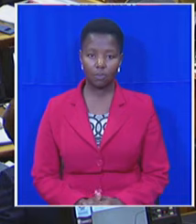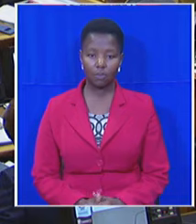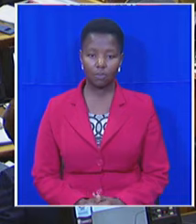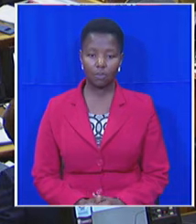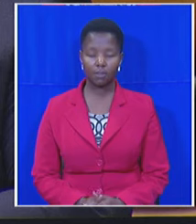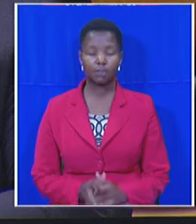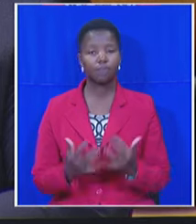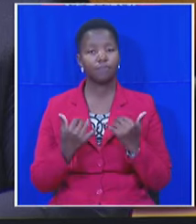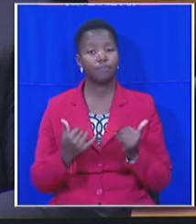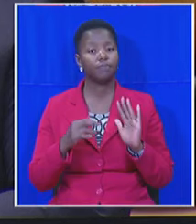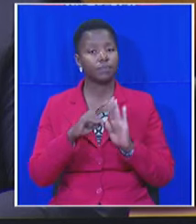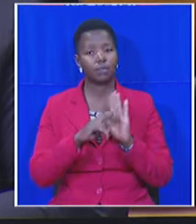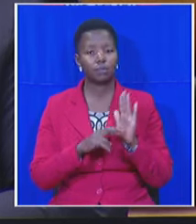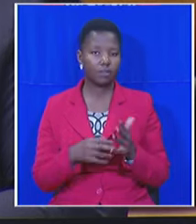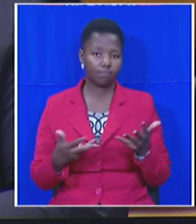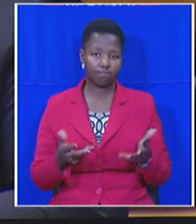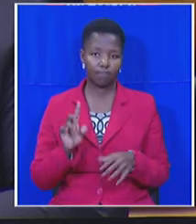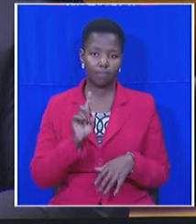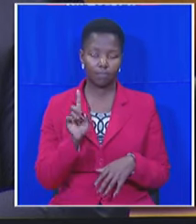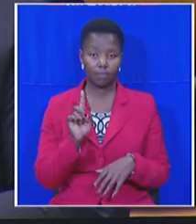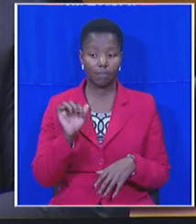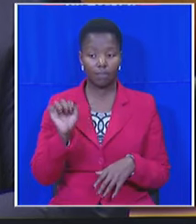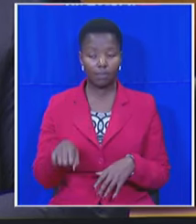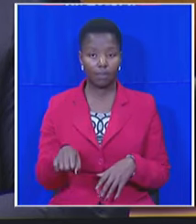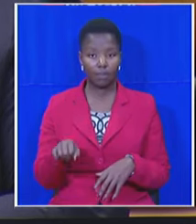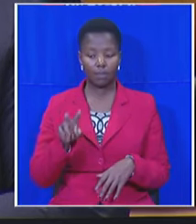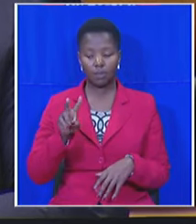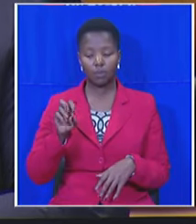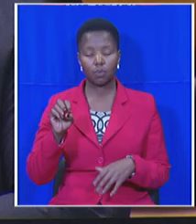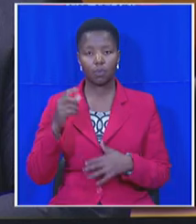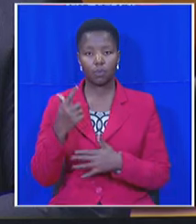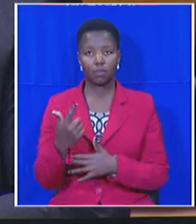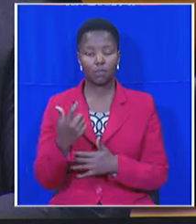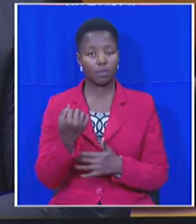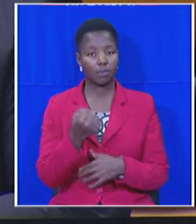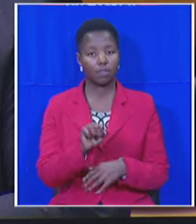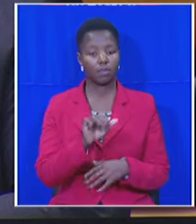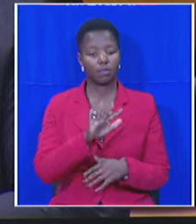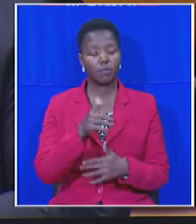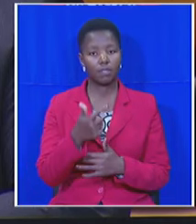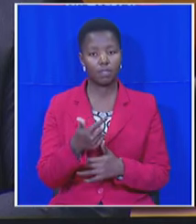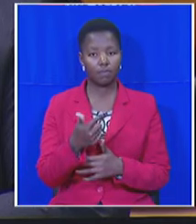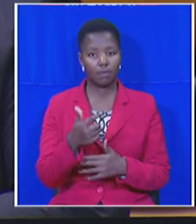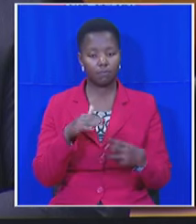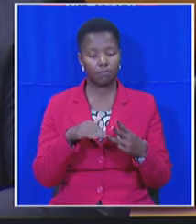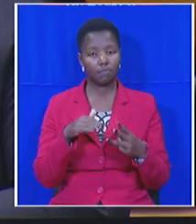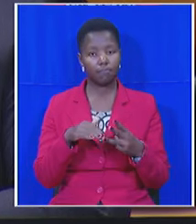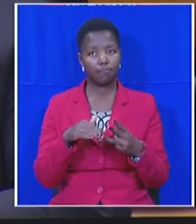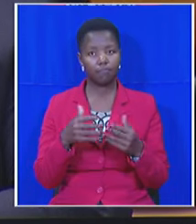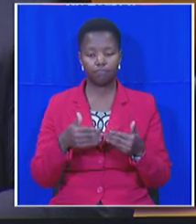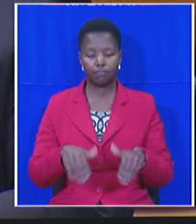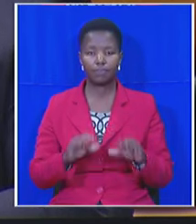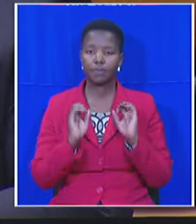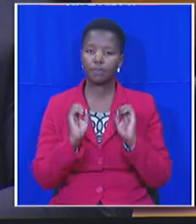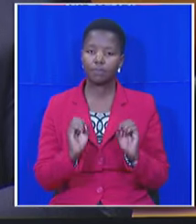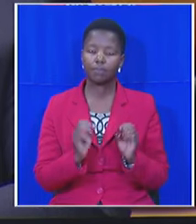The results of the vote are as follows: yes 207, no 57, and there are no